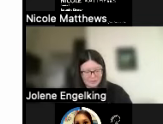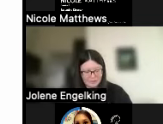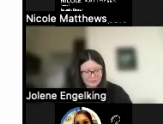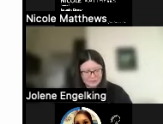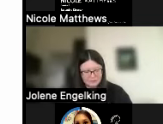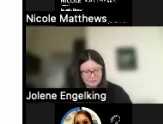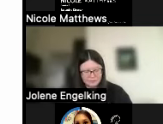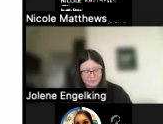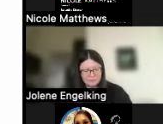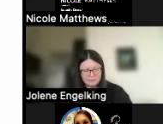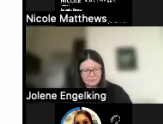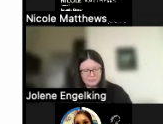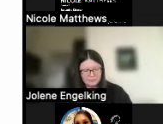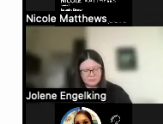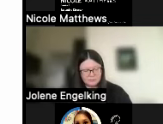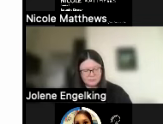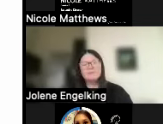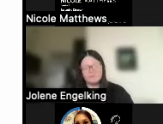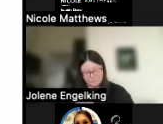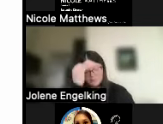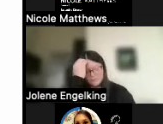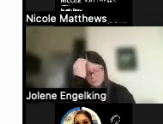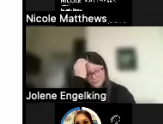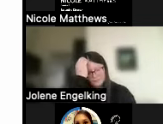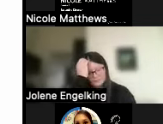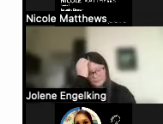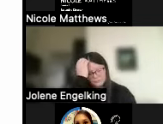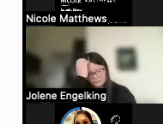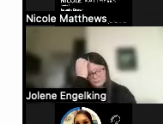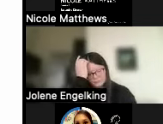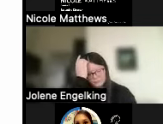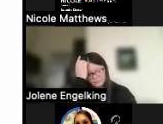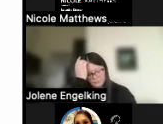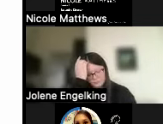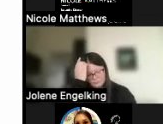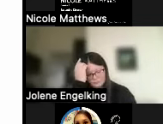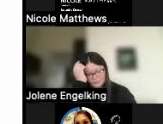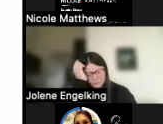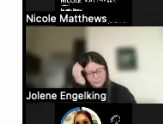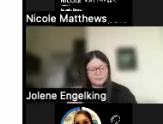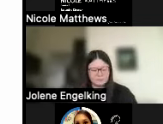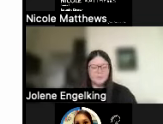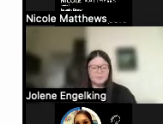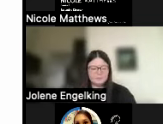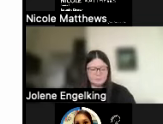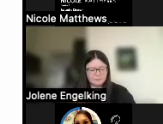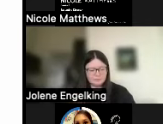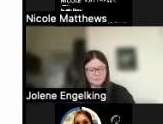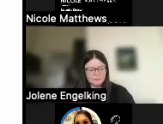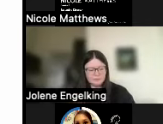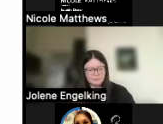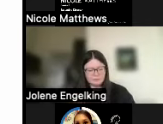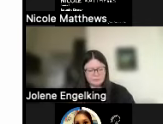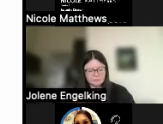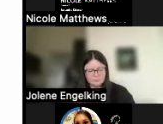giving her he did kind of rapid fire questions. And really stressed her out. And so then she